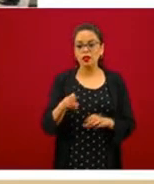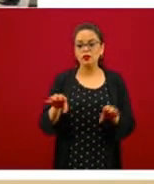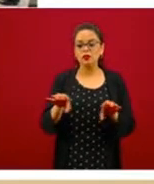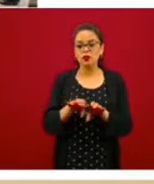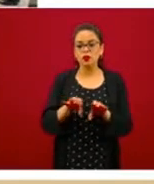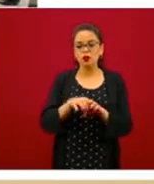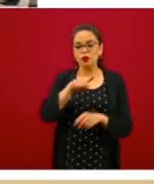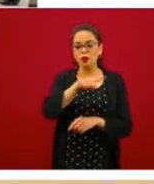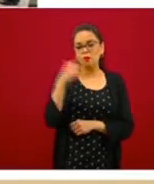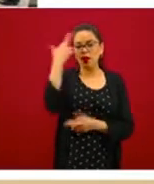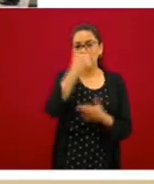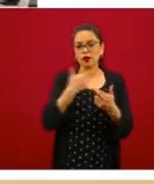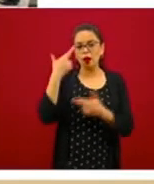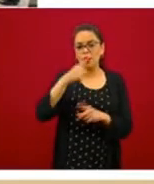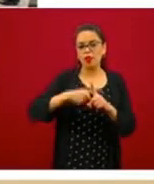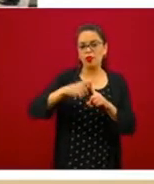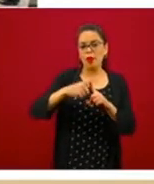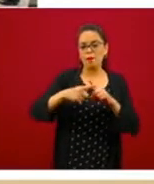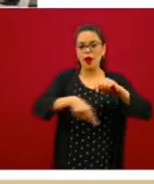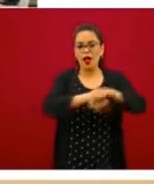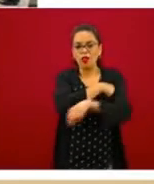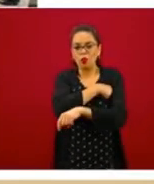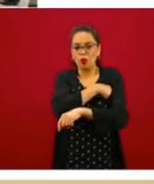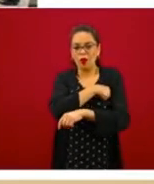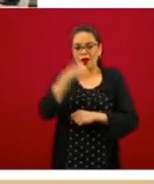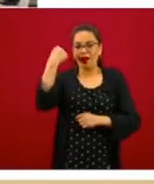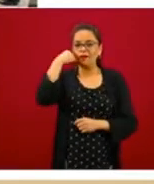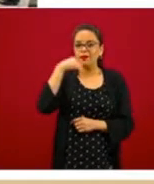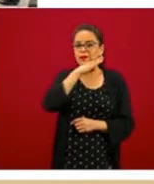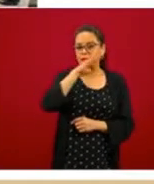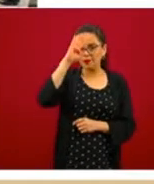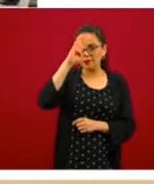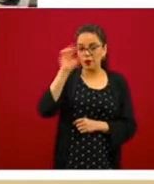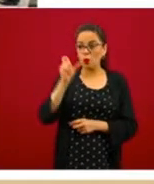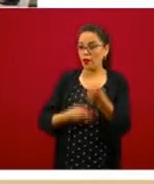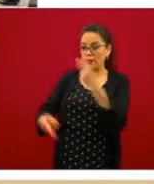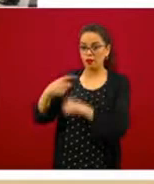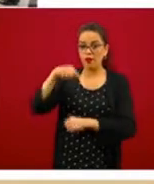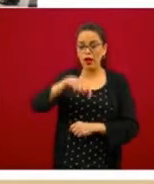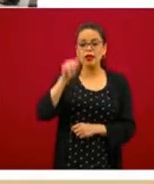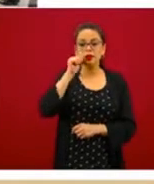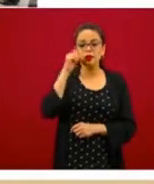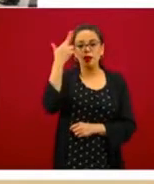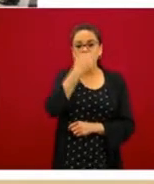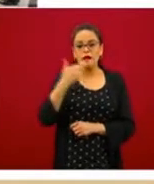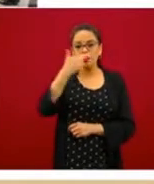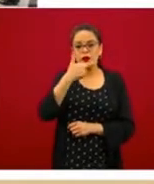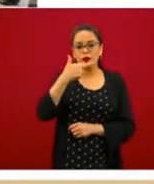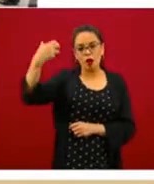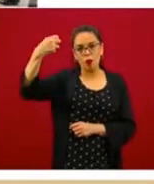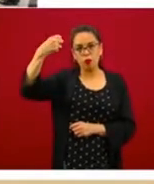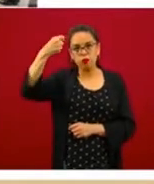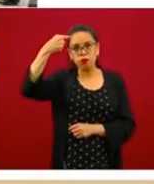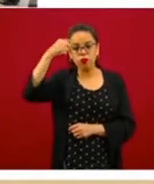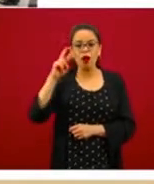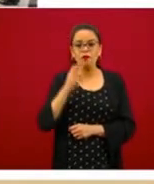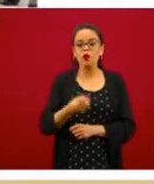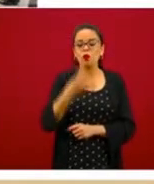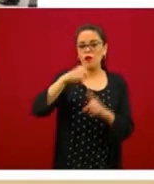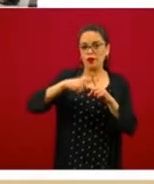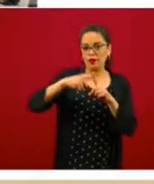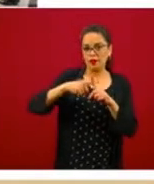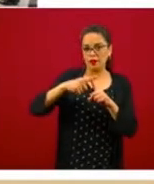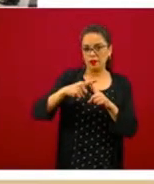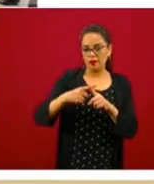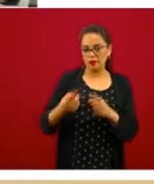taking temperature when you are in your car. When you get here, you go through a temperature filter. That didn't used to happen, but